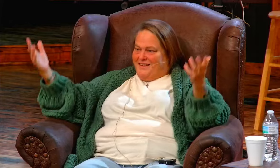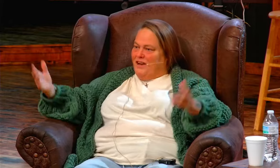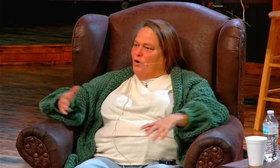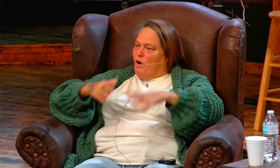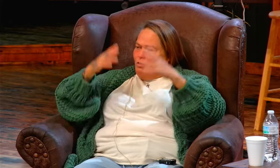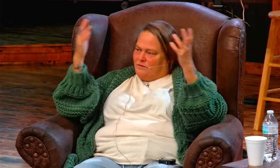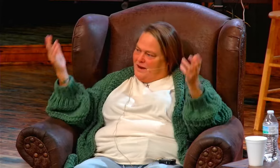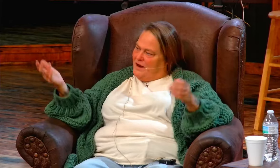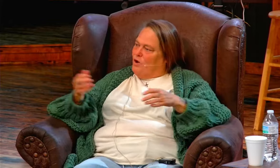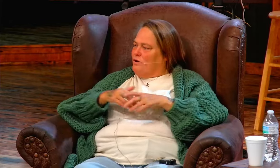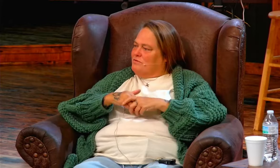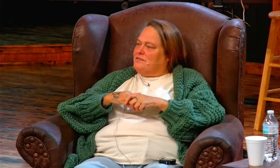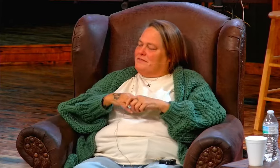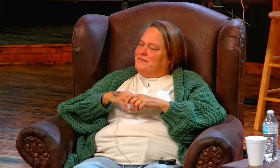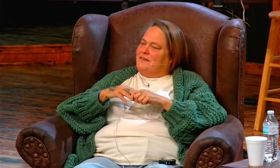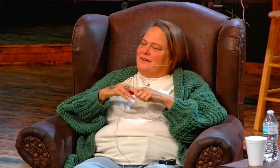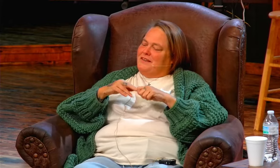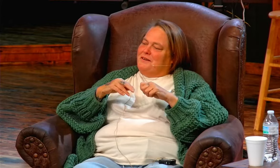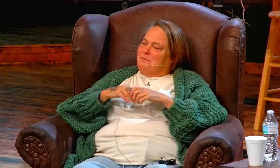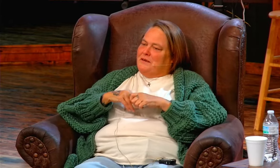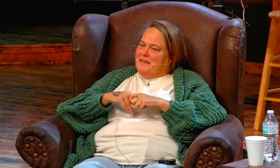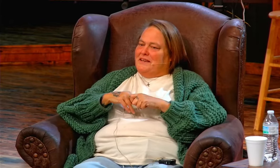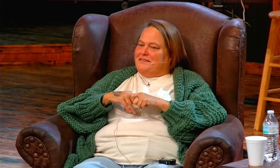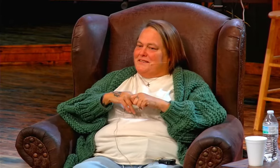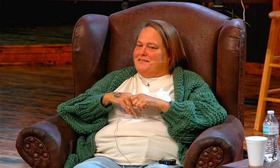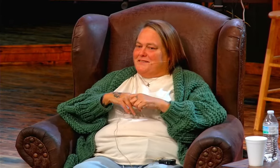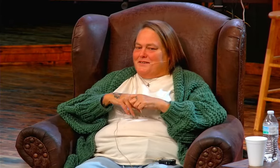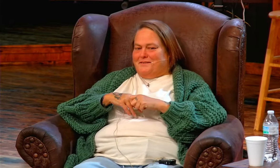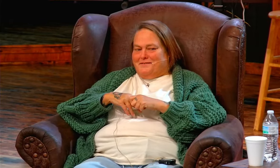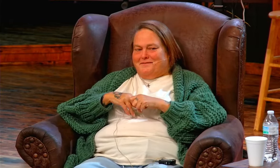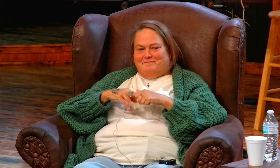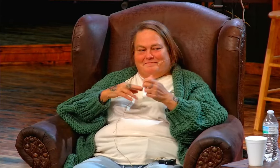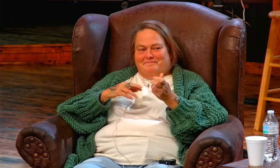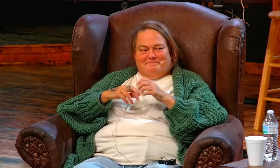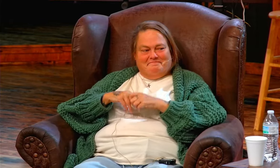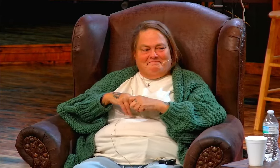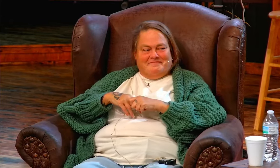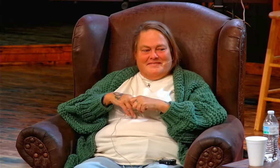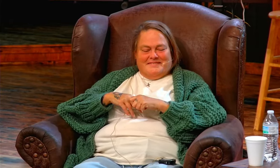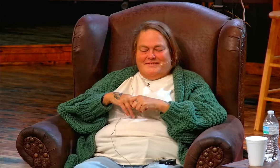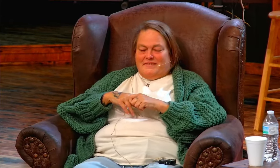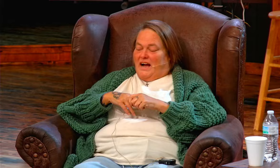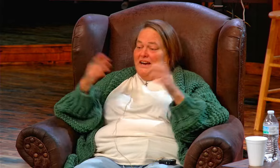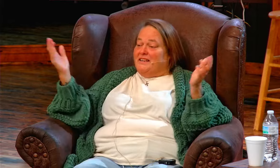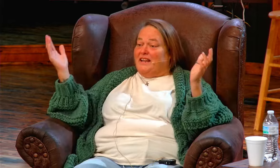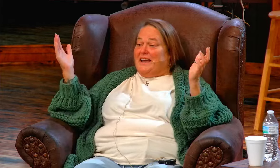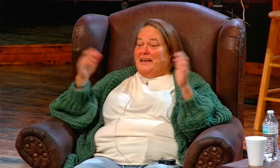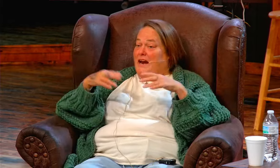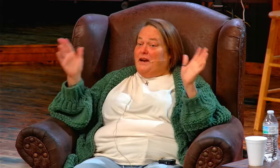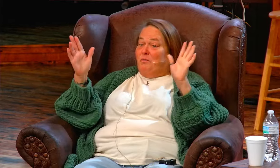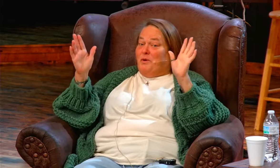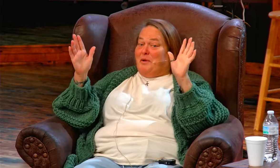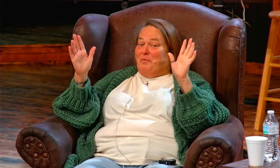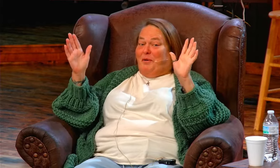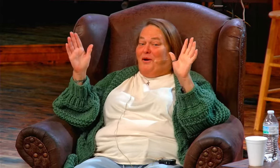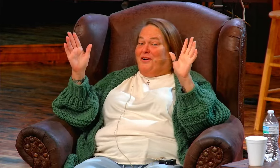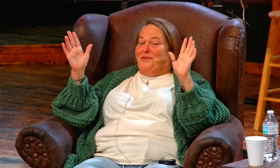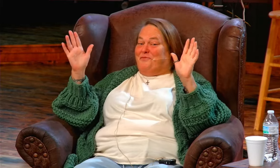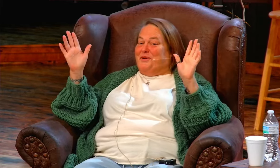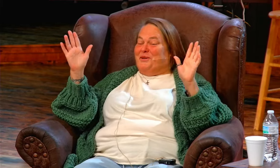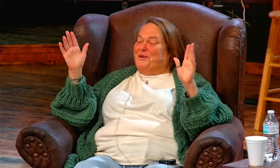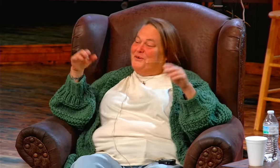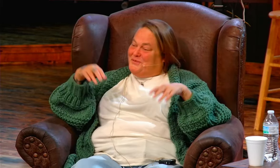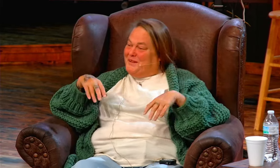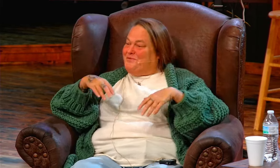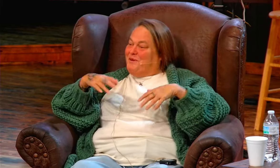just grows and grows. But yes, it's a, I didn't like it. I didn't want to be a part